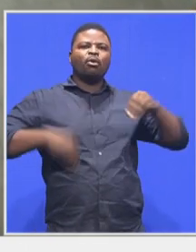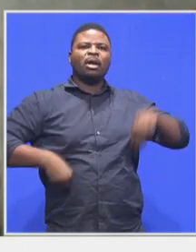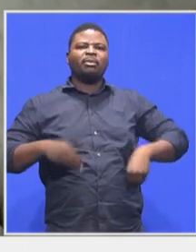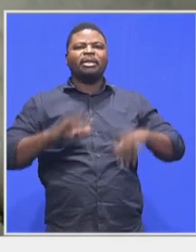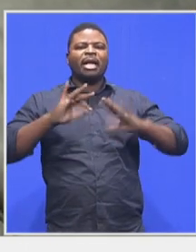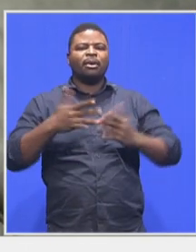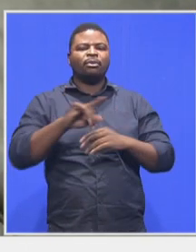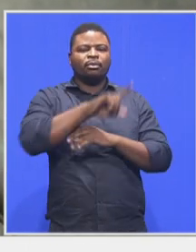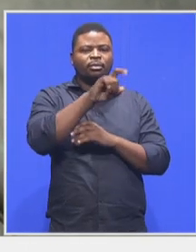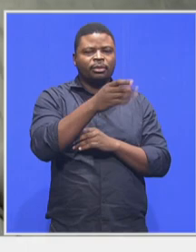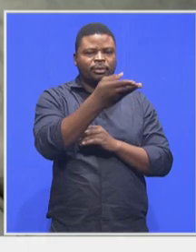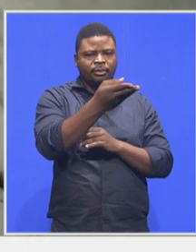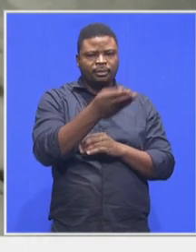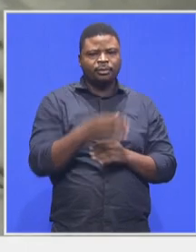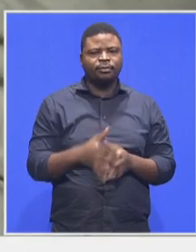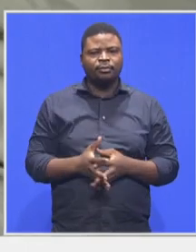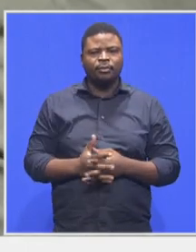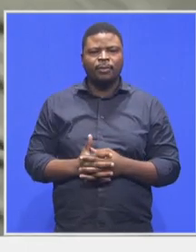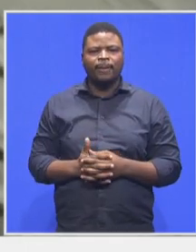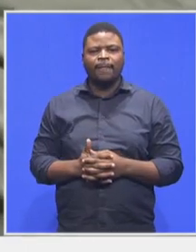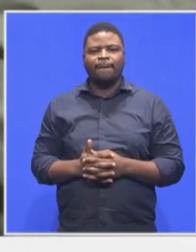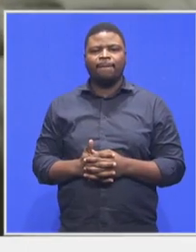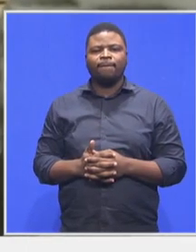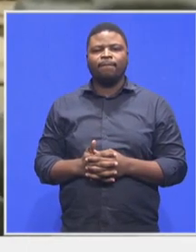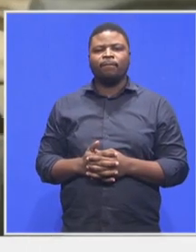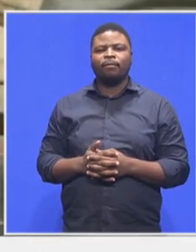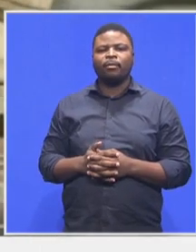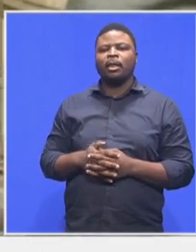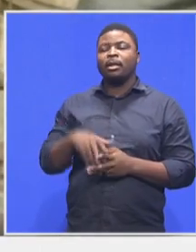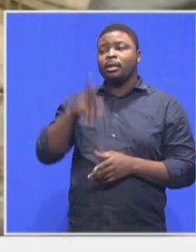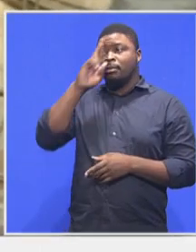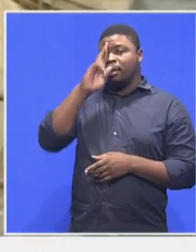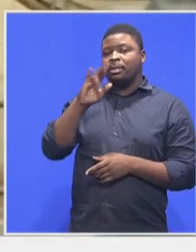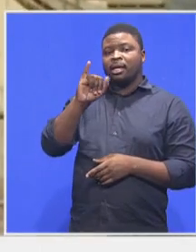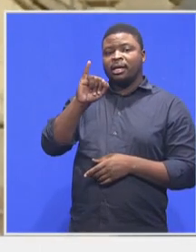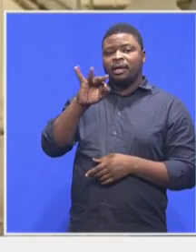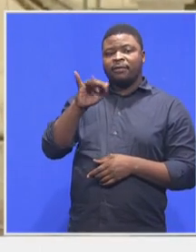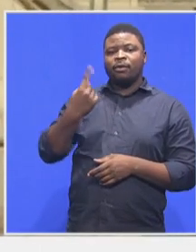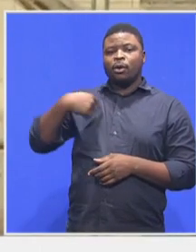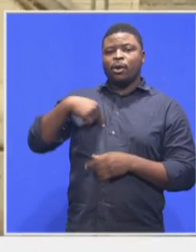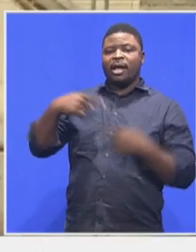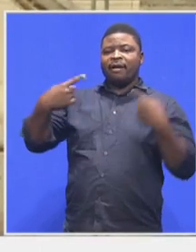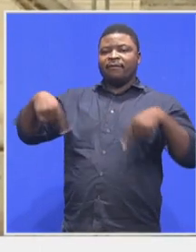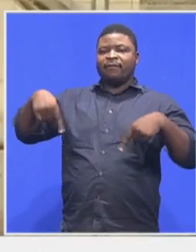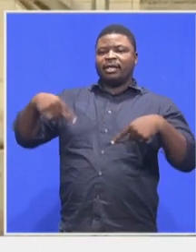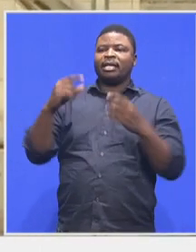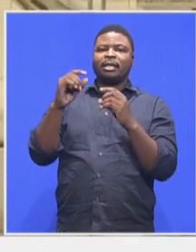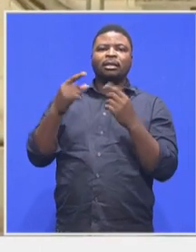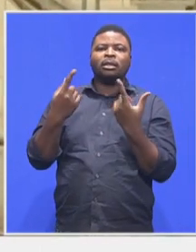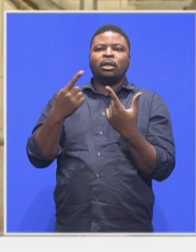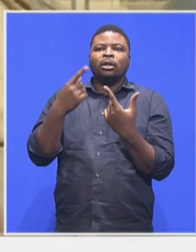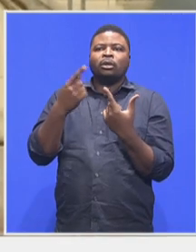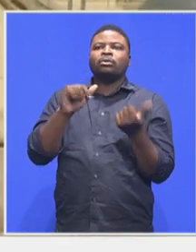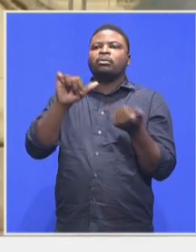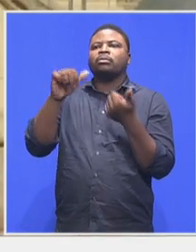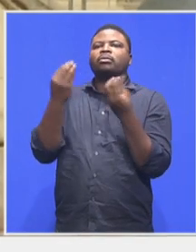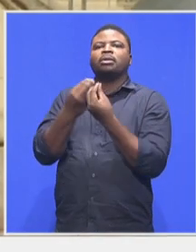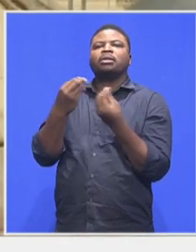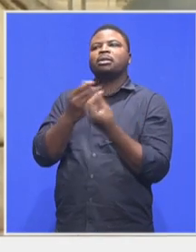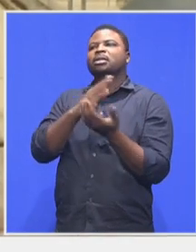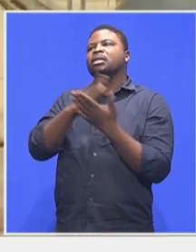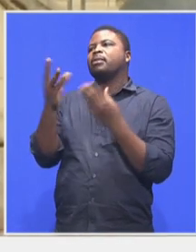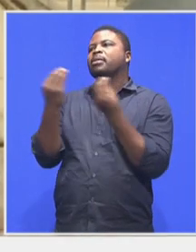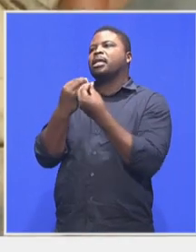see, if we don't do things because we are afraid certain things will happen, we may end up not doing anything. Let me tell you, the